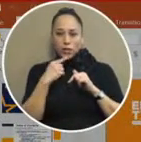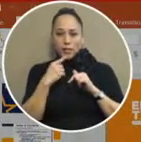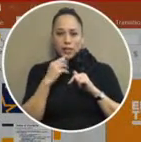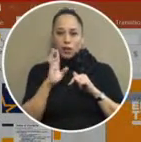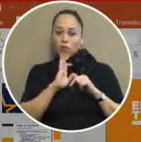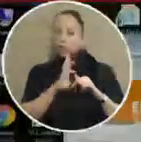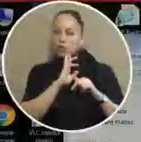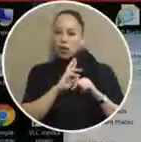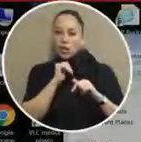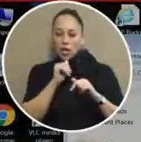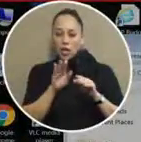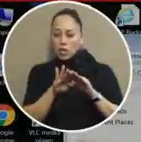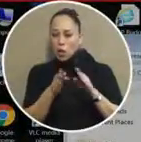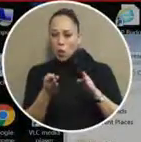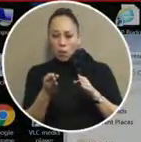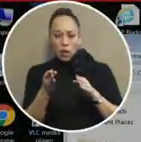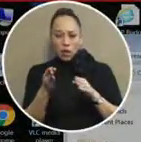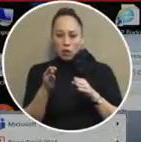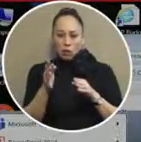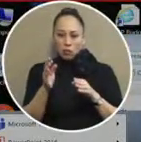now open at 50%,